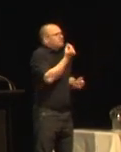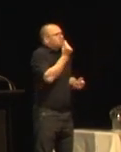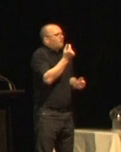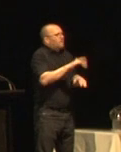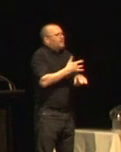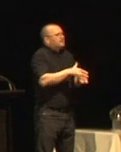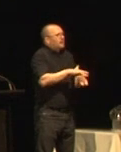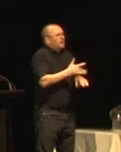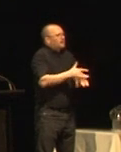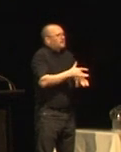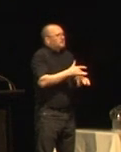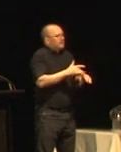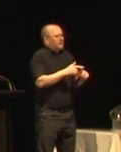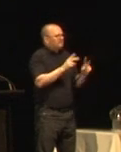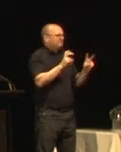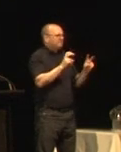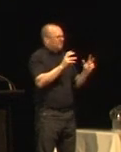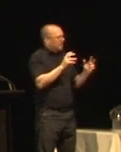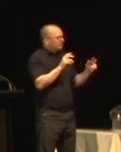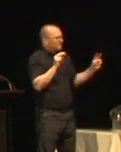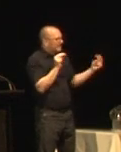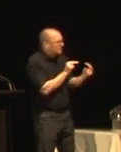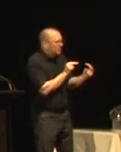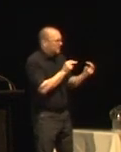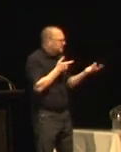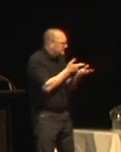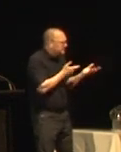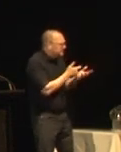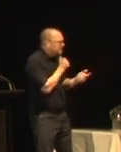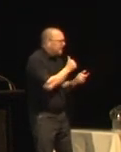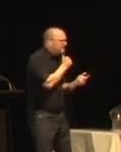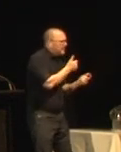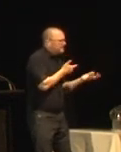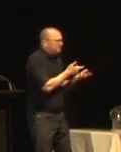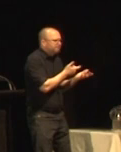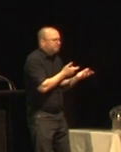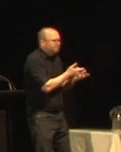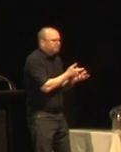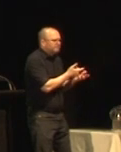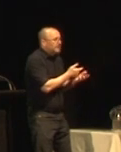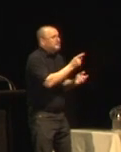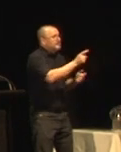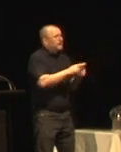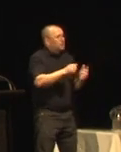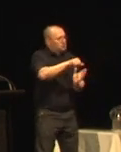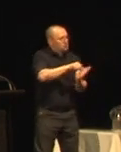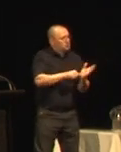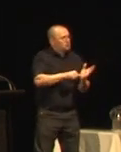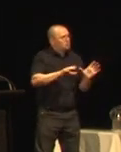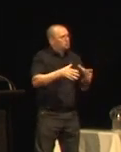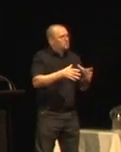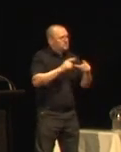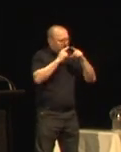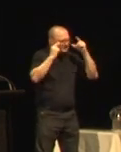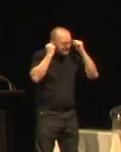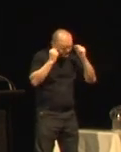each other, that face each other, even surgical groups, surgical teams, when all they do is face each other and introduce themselves to each other, look at